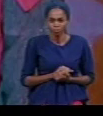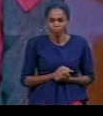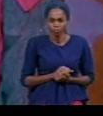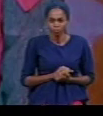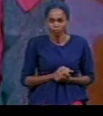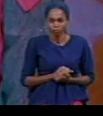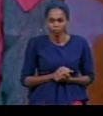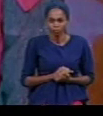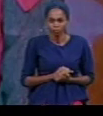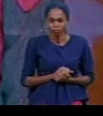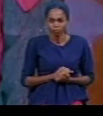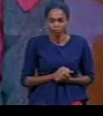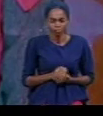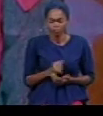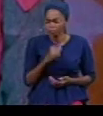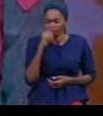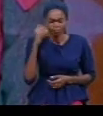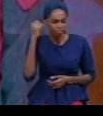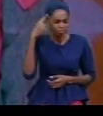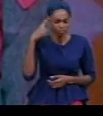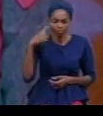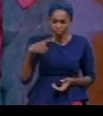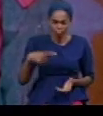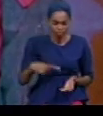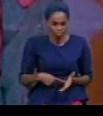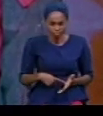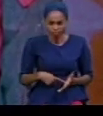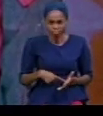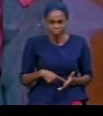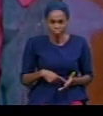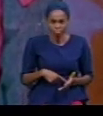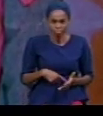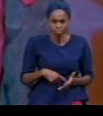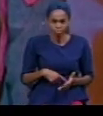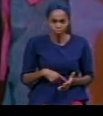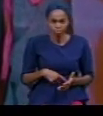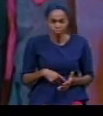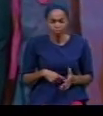I don't get this. But King! Yes.